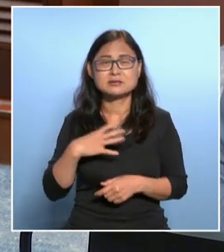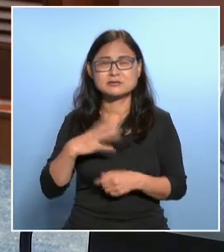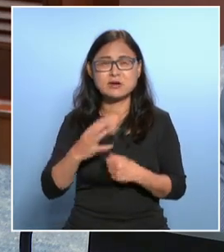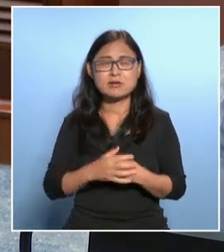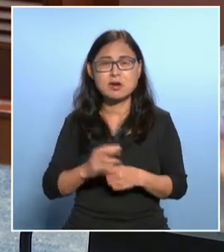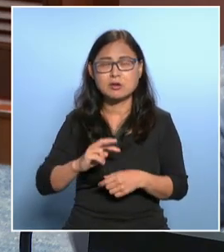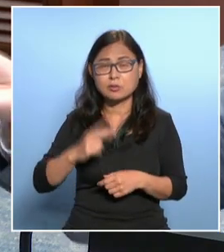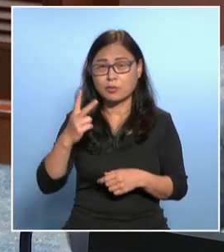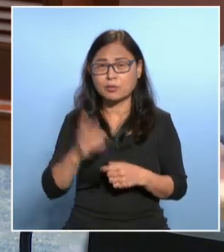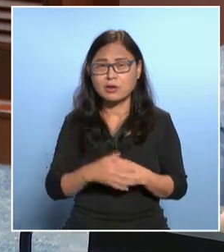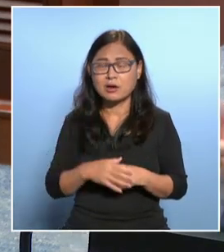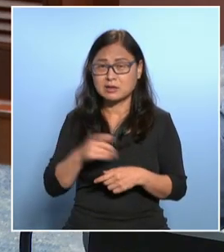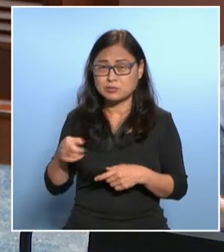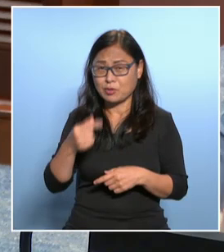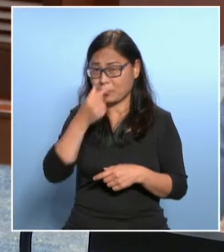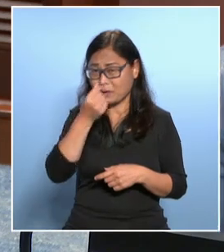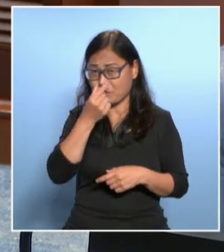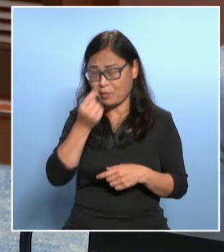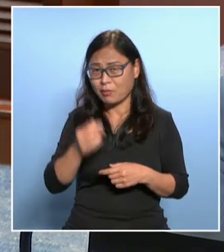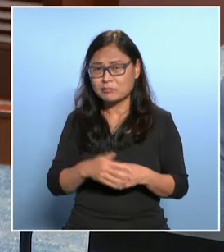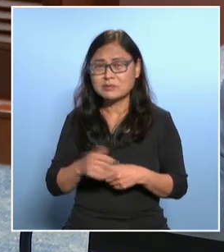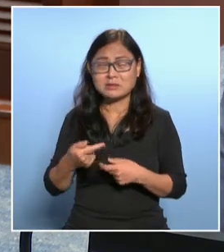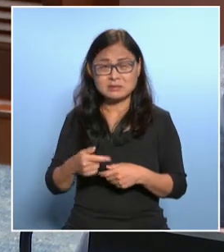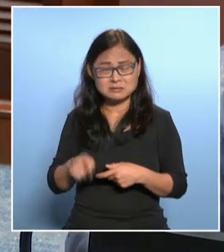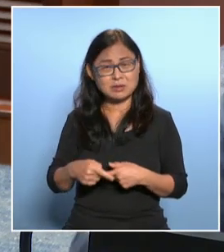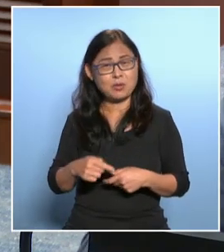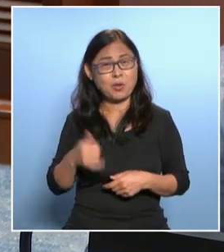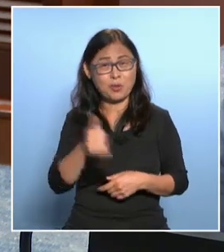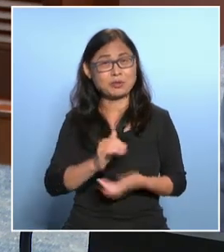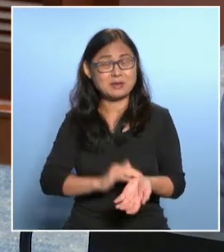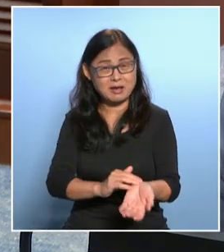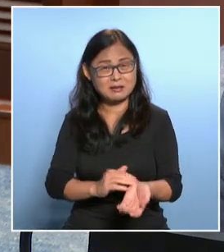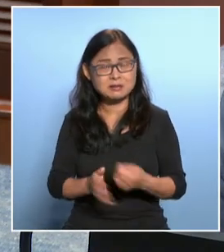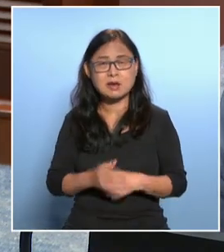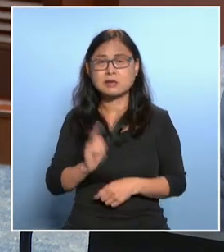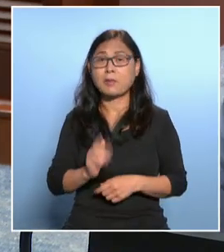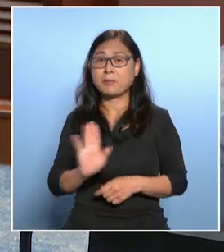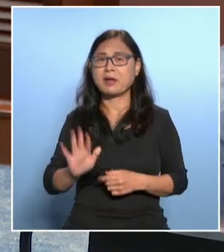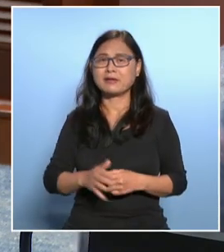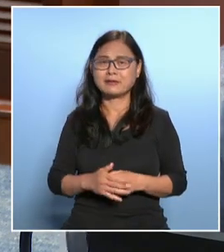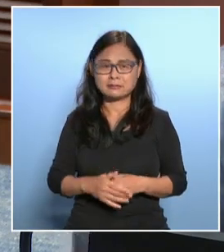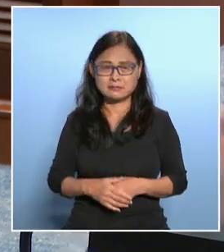it because the cost is attractive?